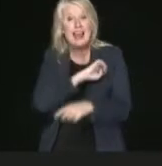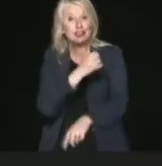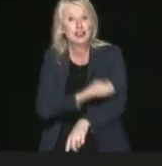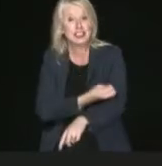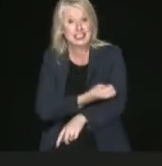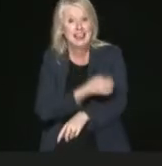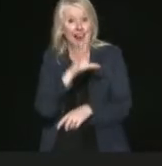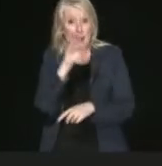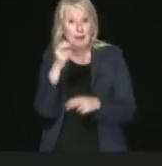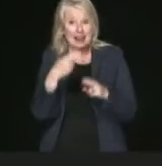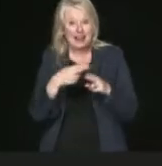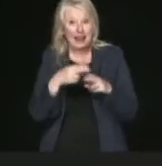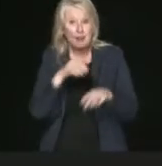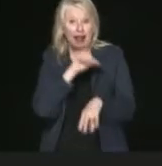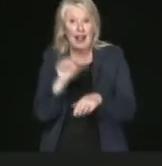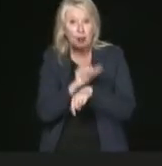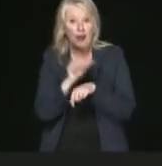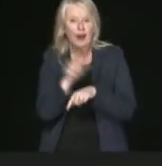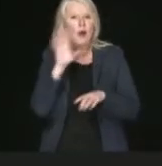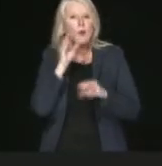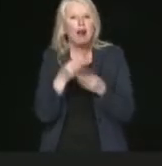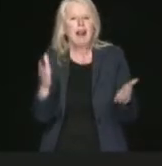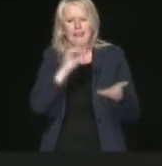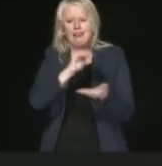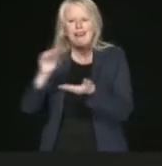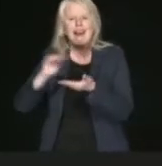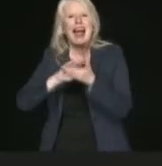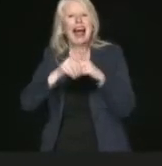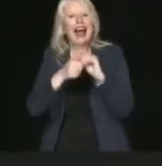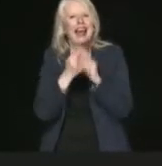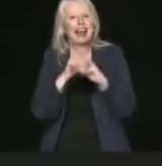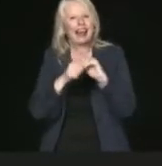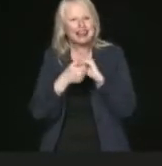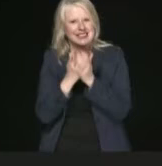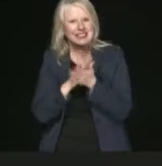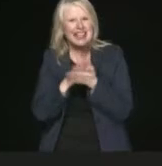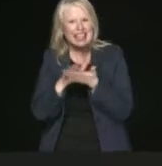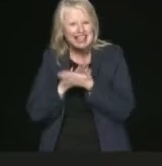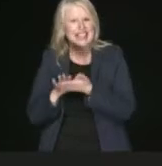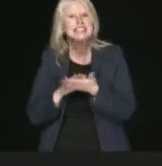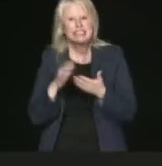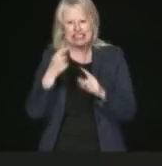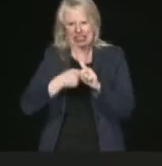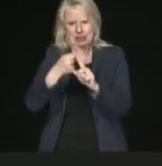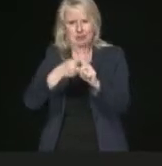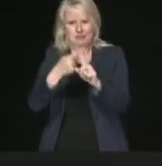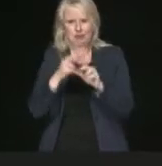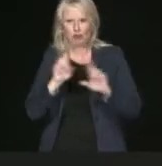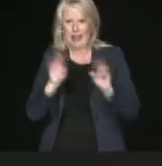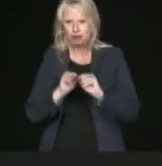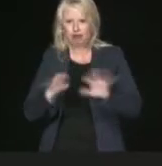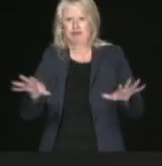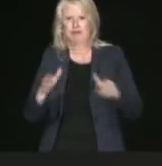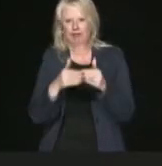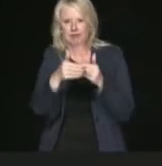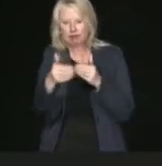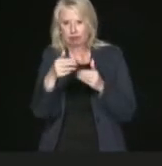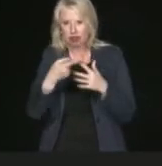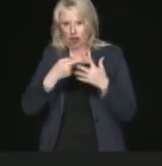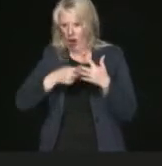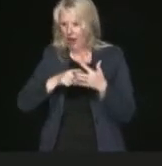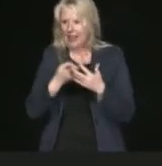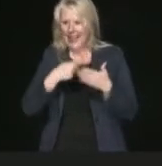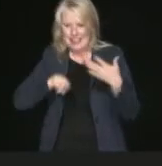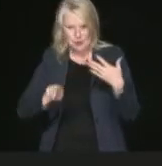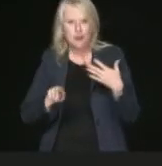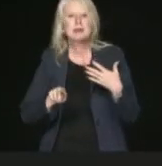will produce over 1 million liters of hand sanitizer each month, with shipments starting as early as next week. We've